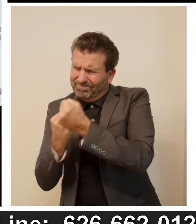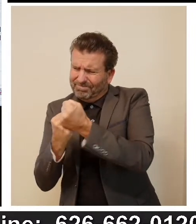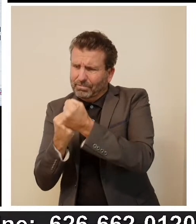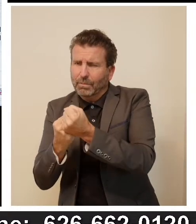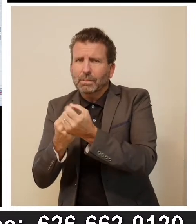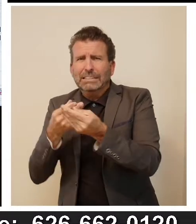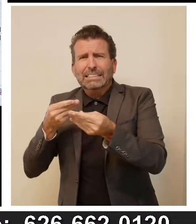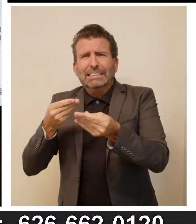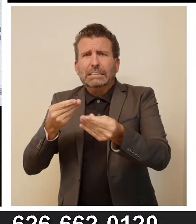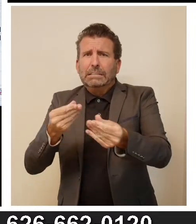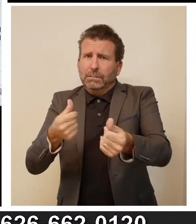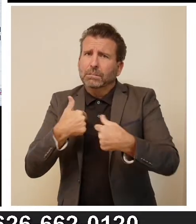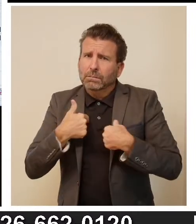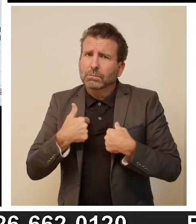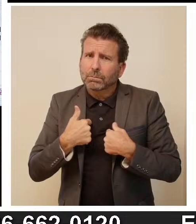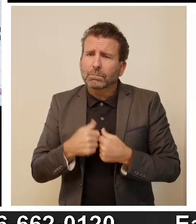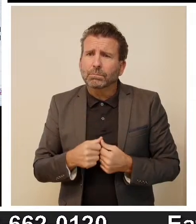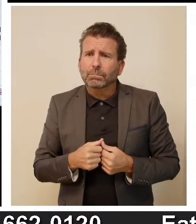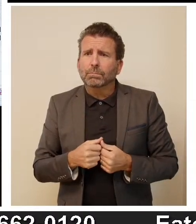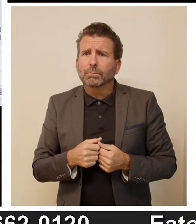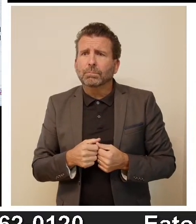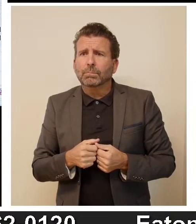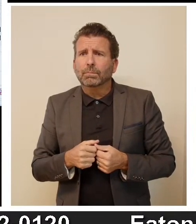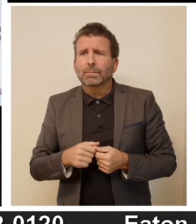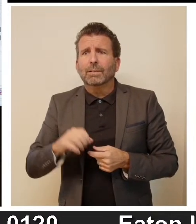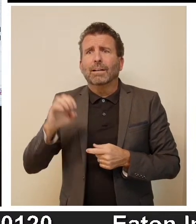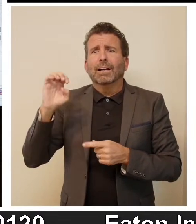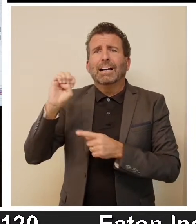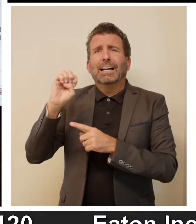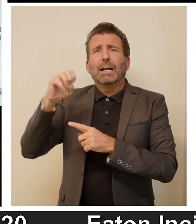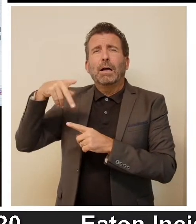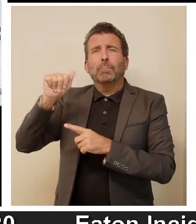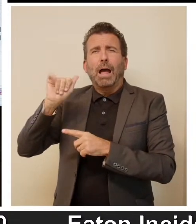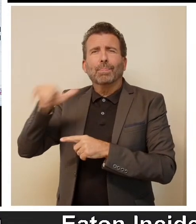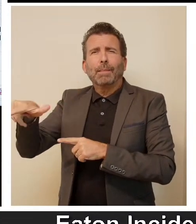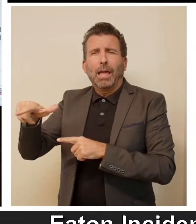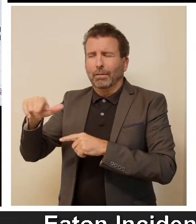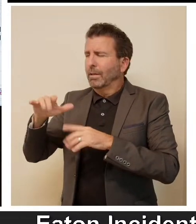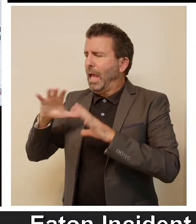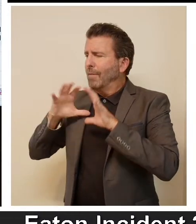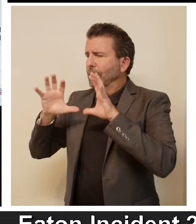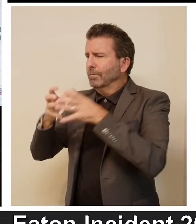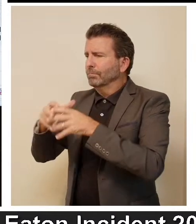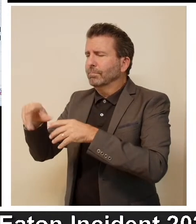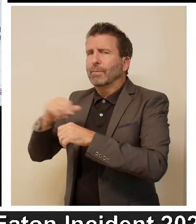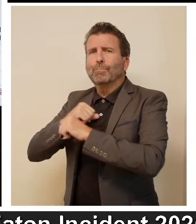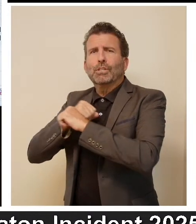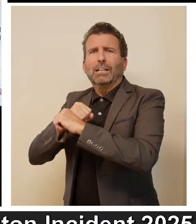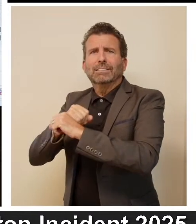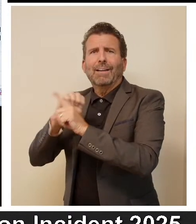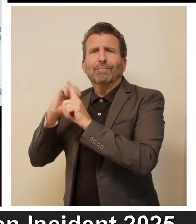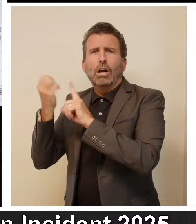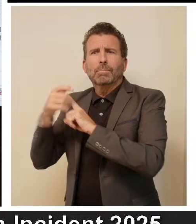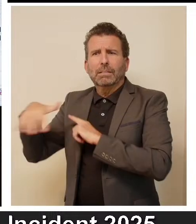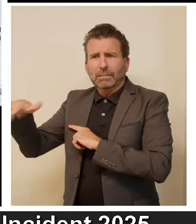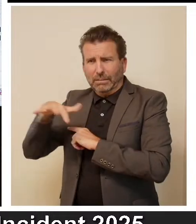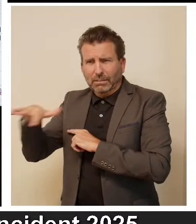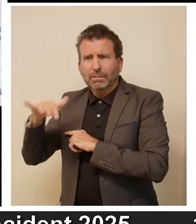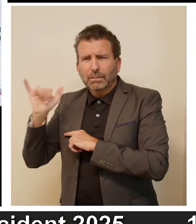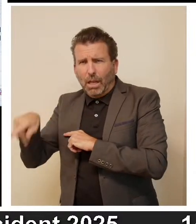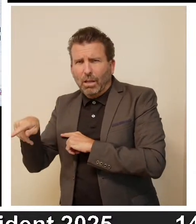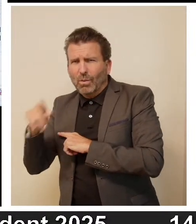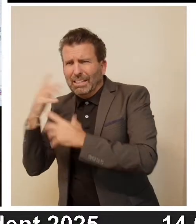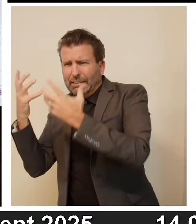The U.S. Environmental Protection Agency, or US EPA, is coordinating property assessments and household hazardous waste